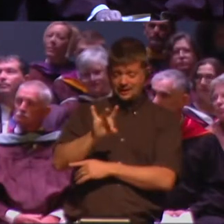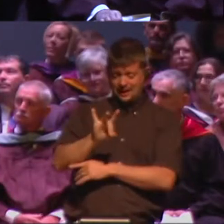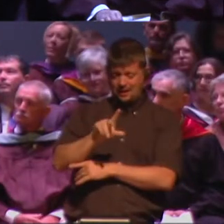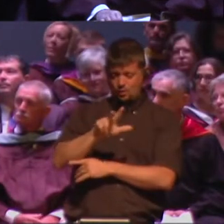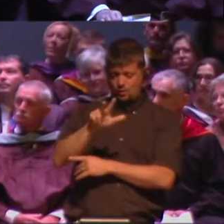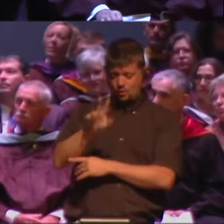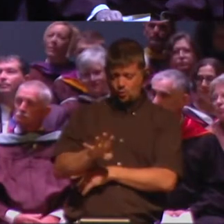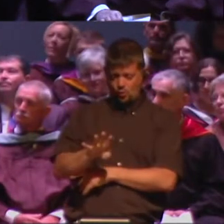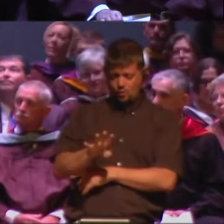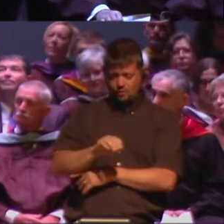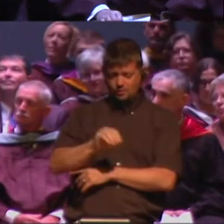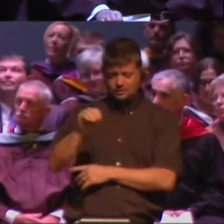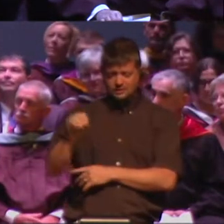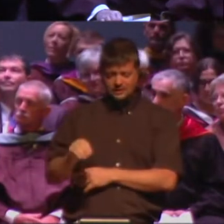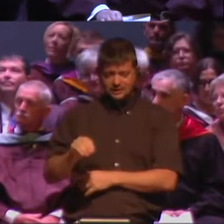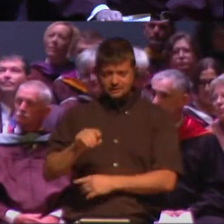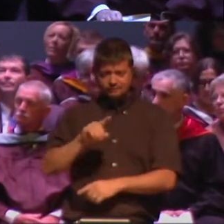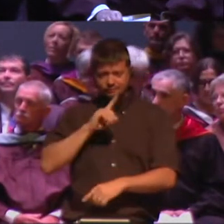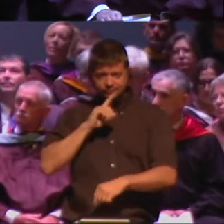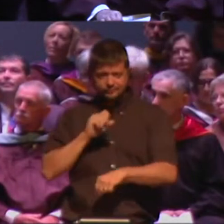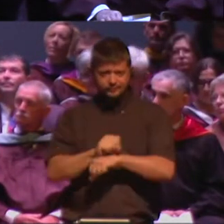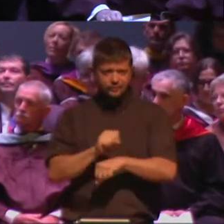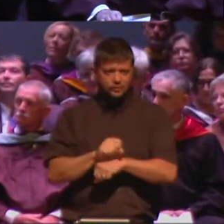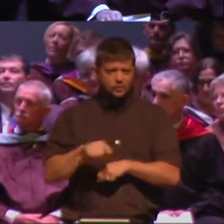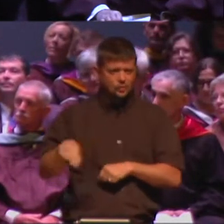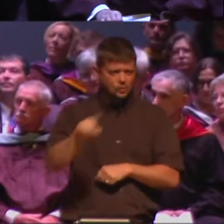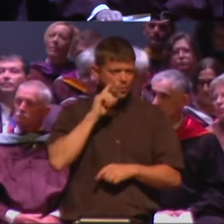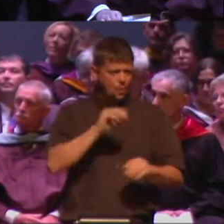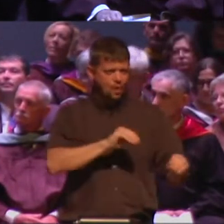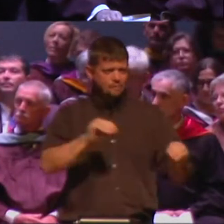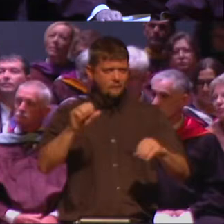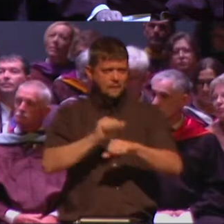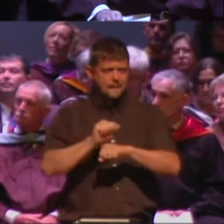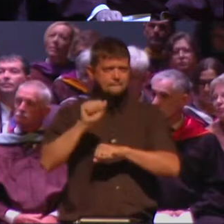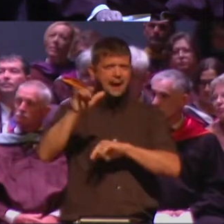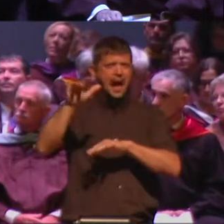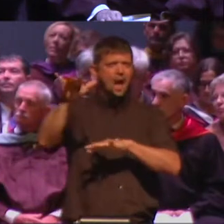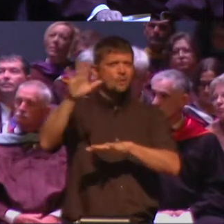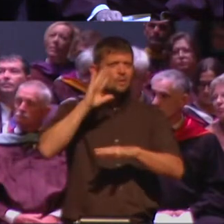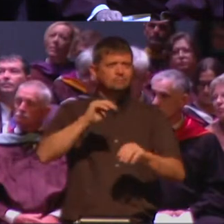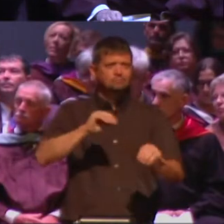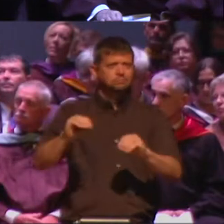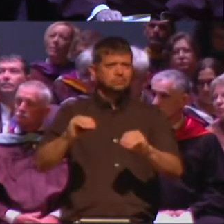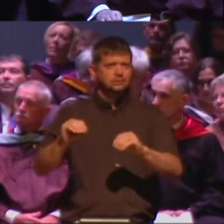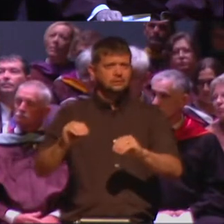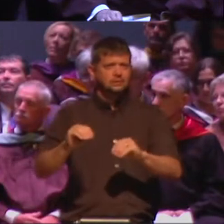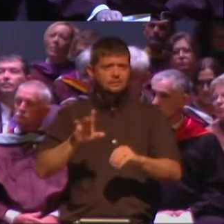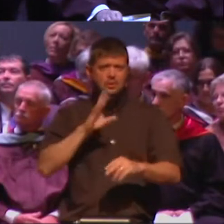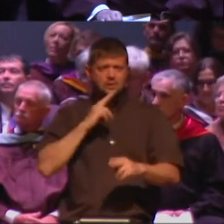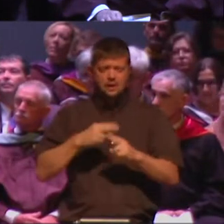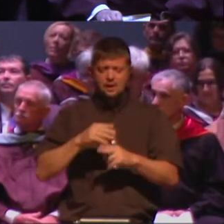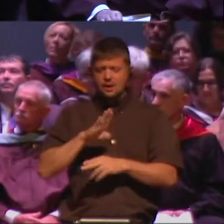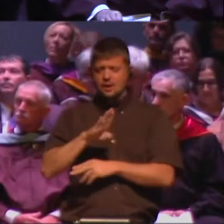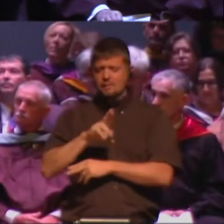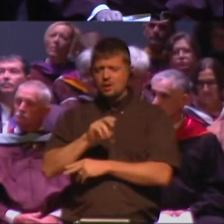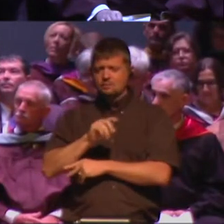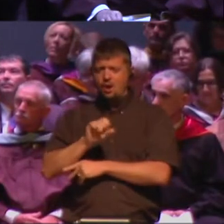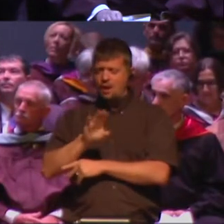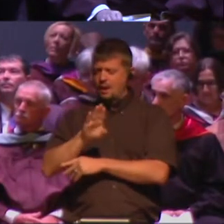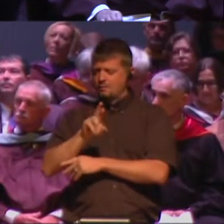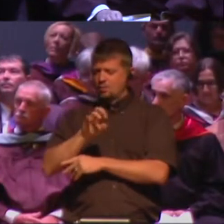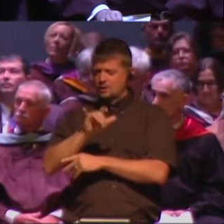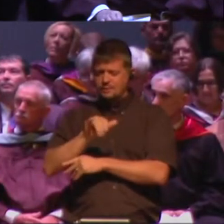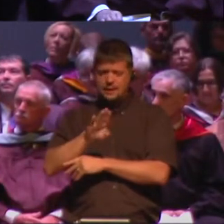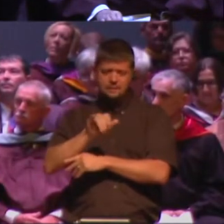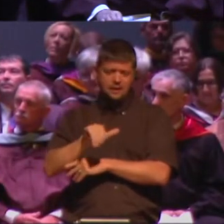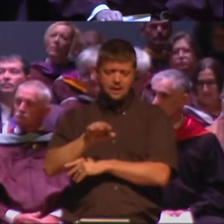98.75% guaranteed. Kid, you'll move mountains. So be your name Buxbaum, Bixby, or Bray,